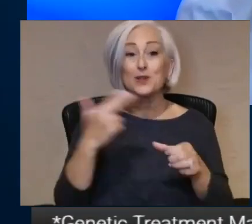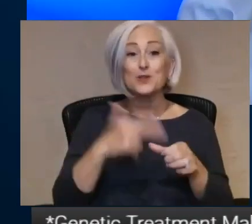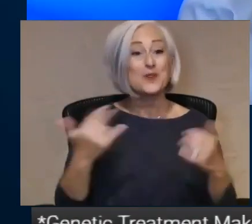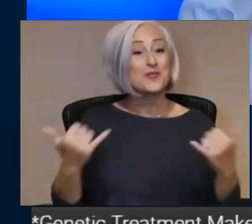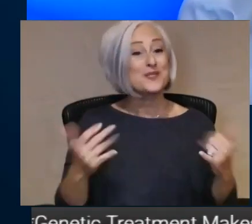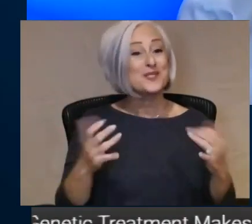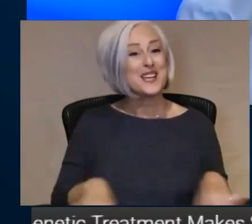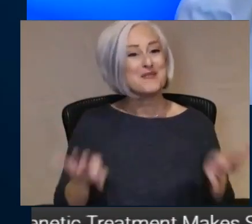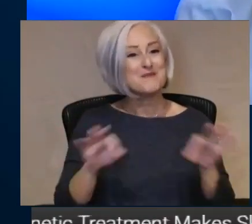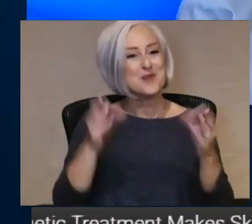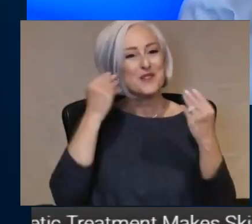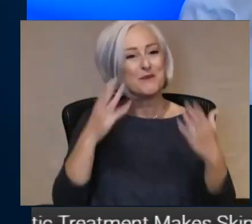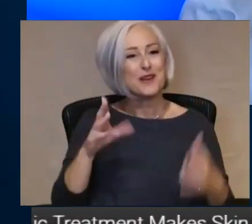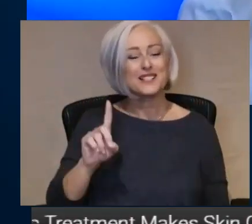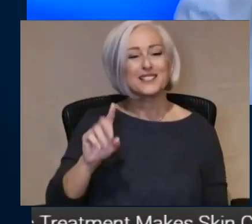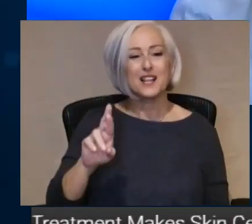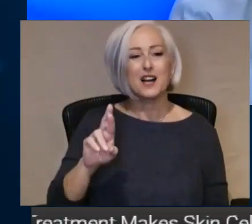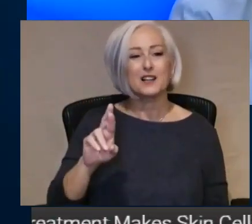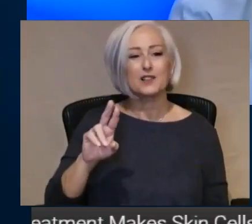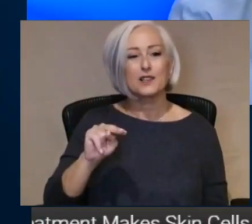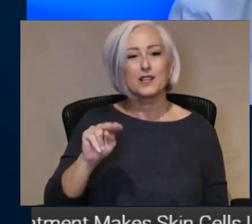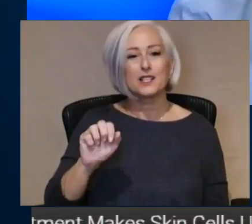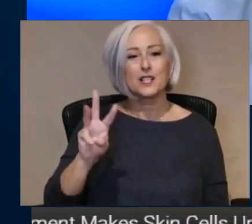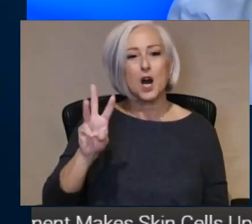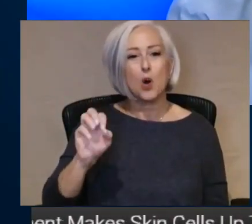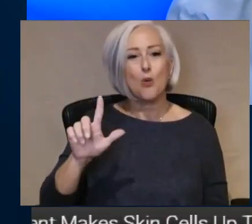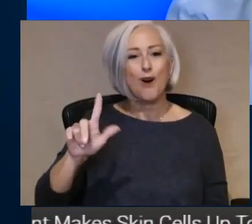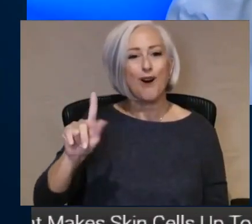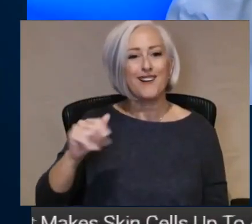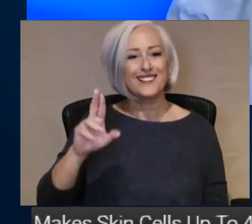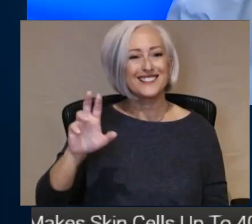Dr. Nawalnik. Greg Nawalnik, hi, remember me?